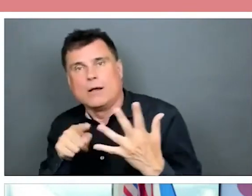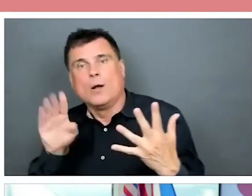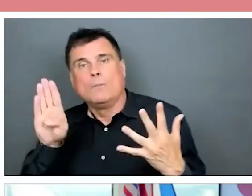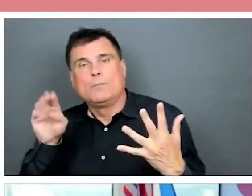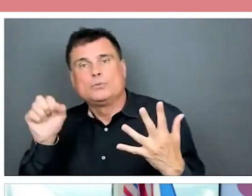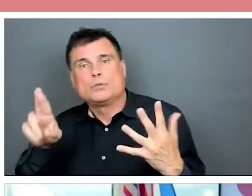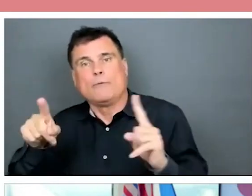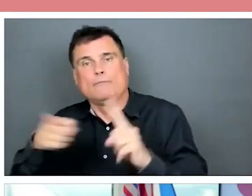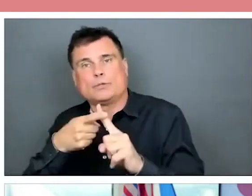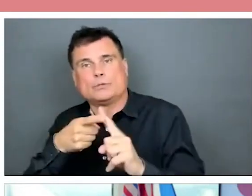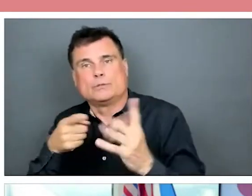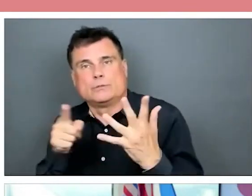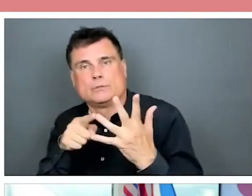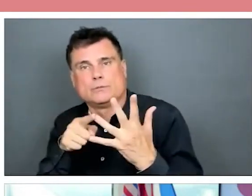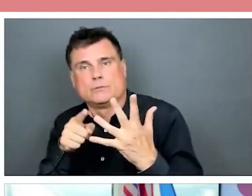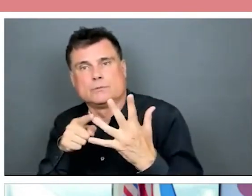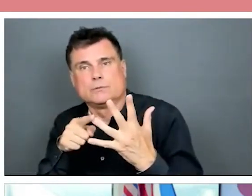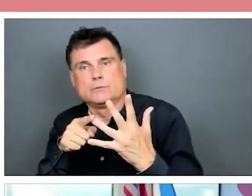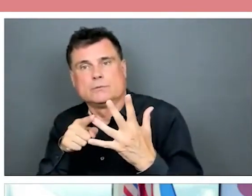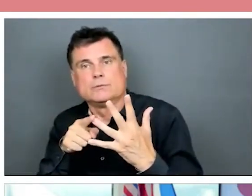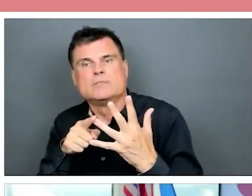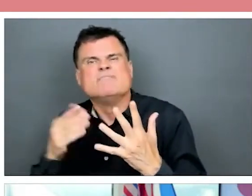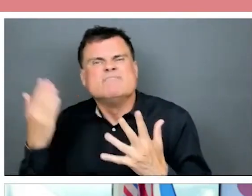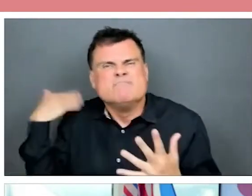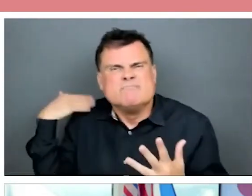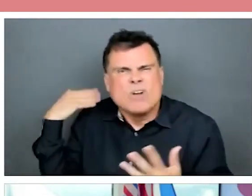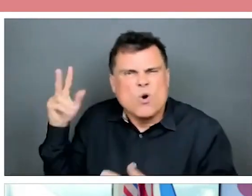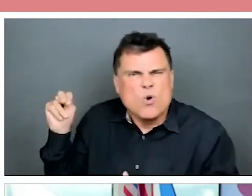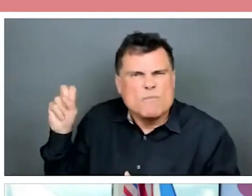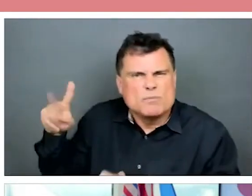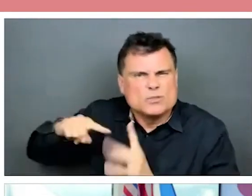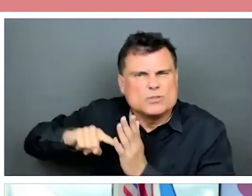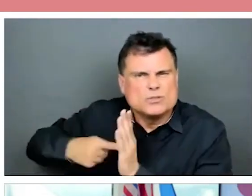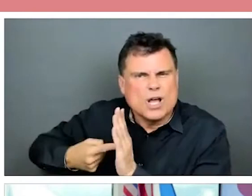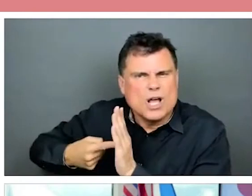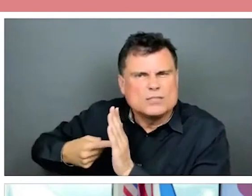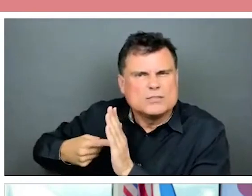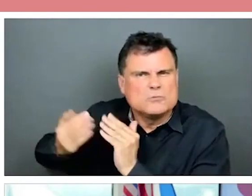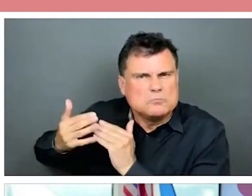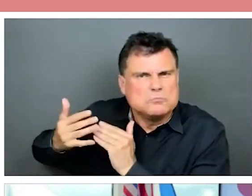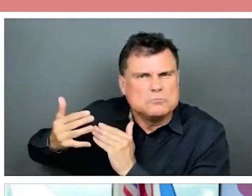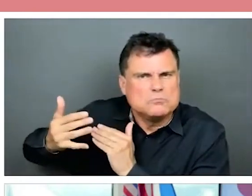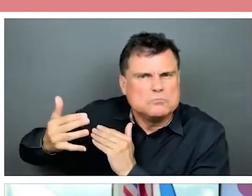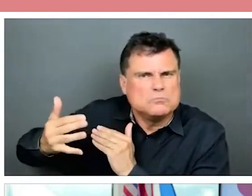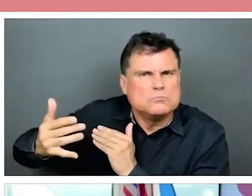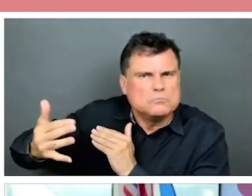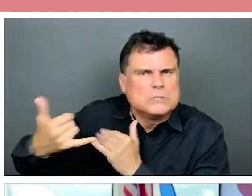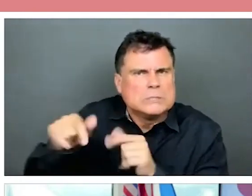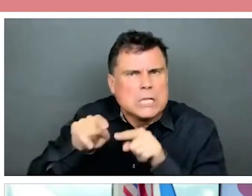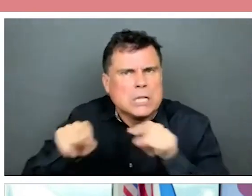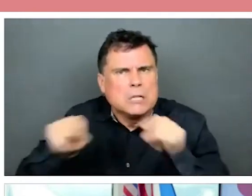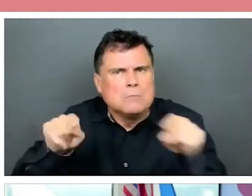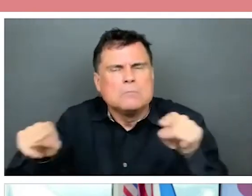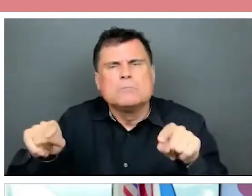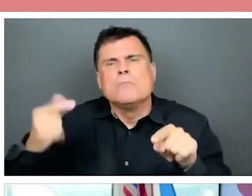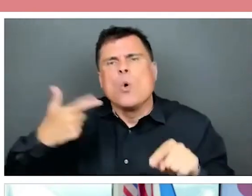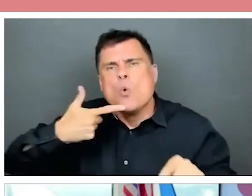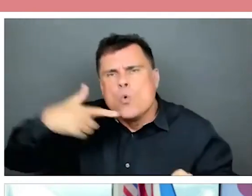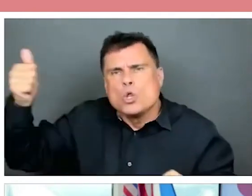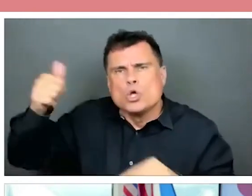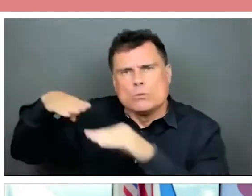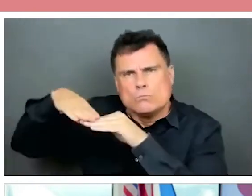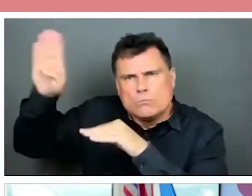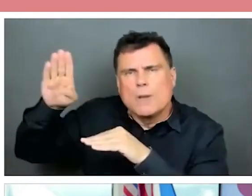back through November, December, January, February, and they're still coming. But I just want to draw your attention. There's still